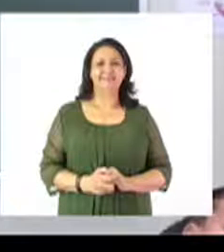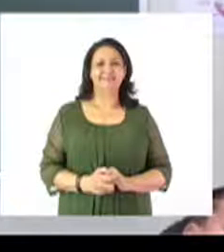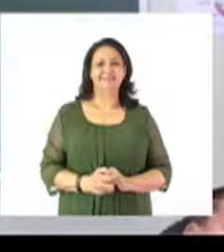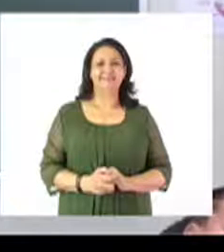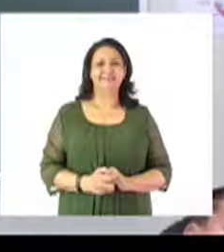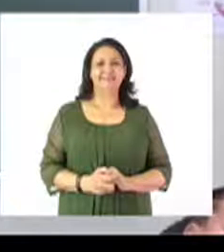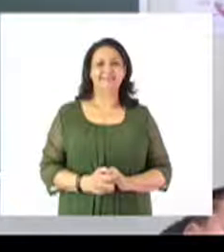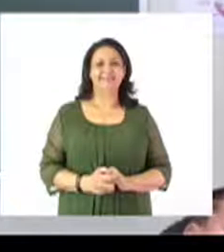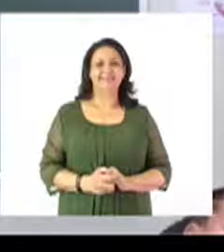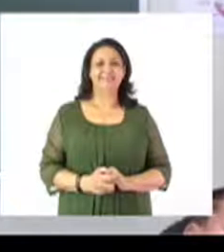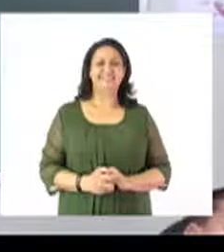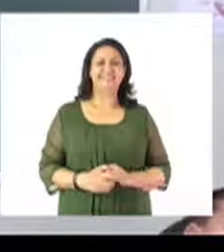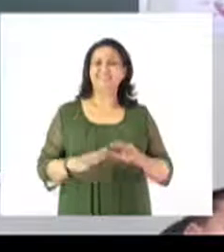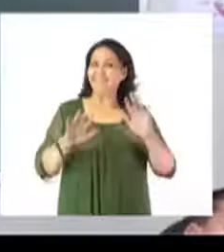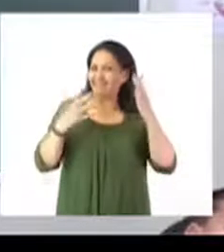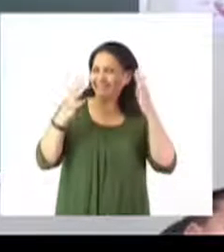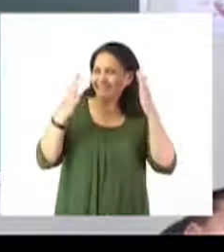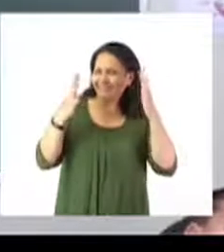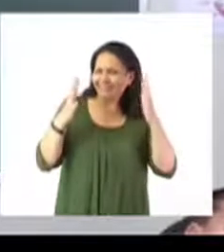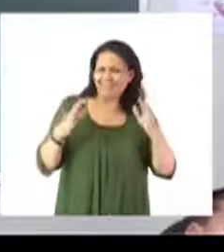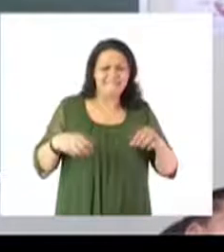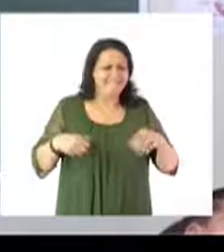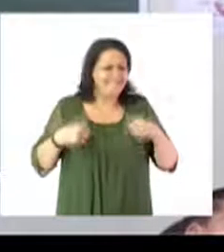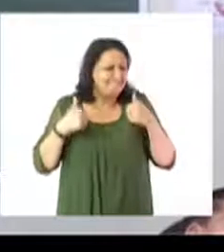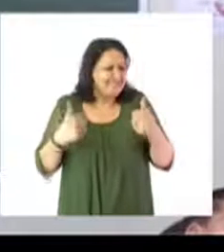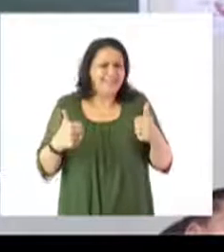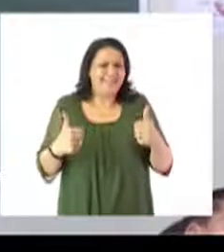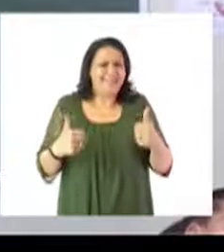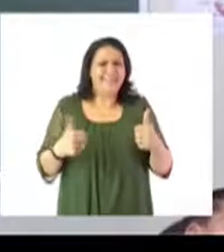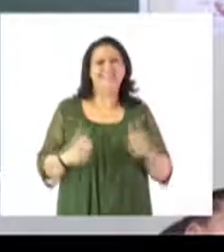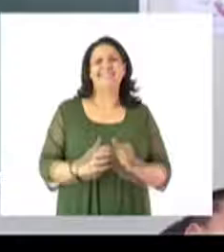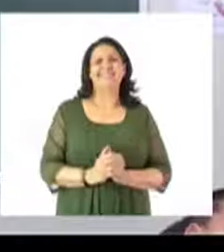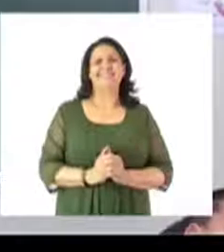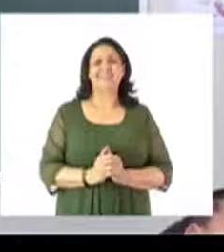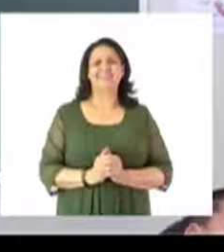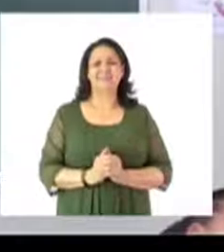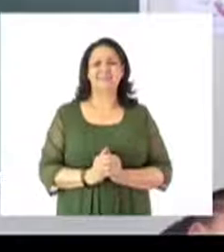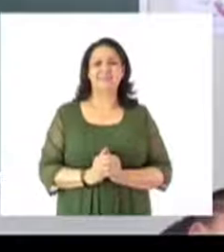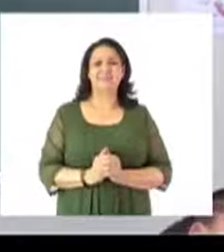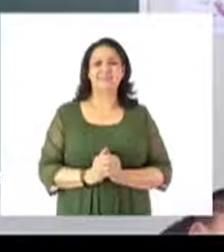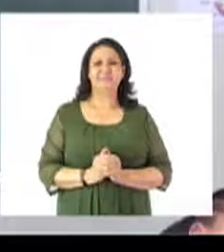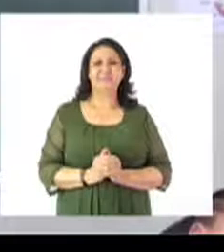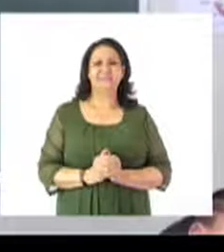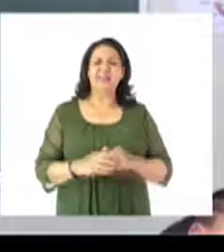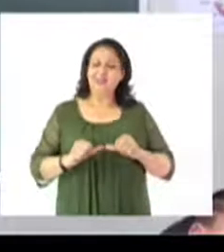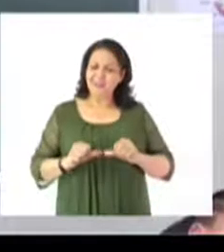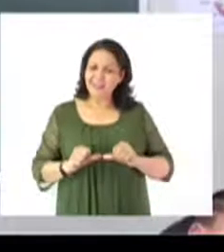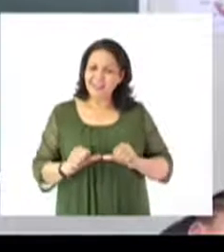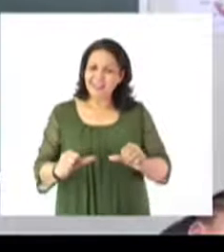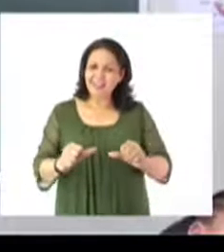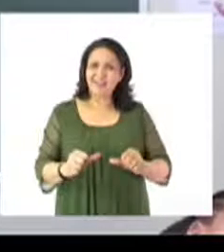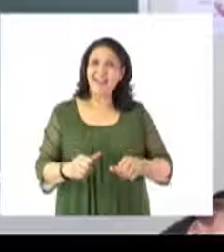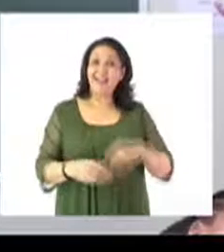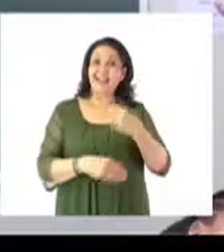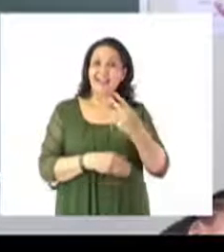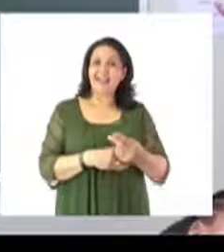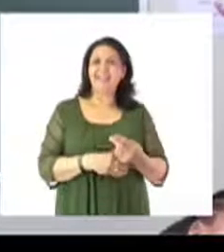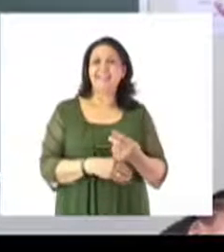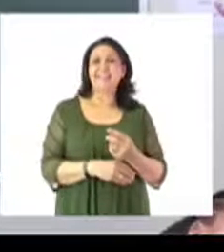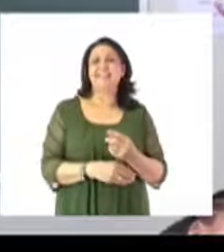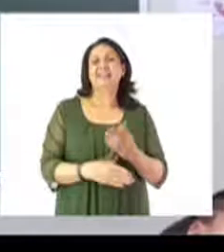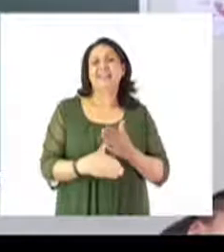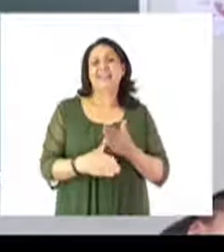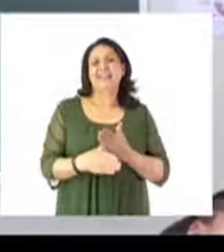Wow, well done. I know you have got them all right. Now we will go to our next lesson, which is our